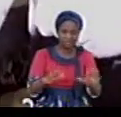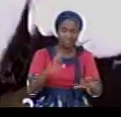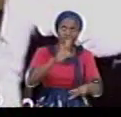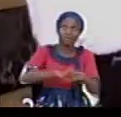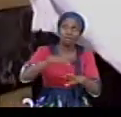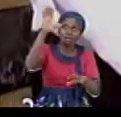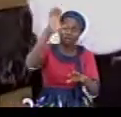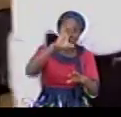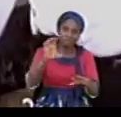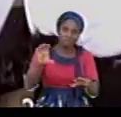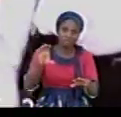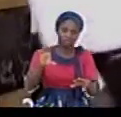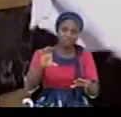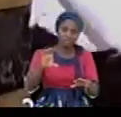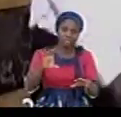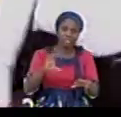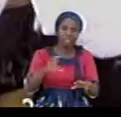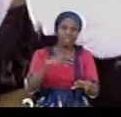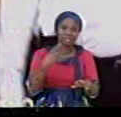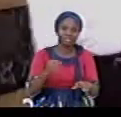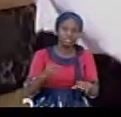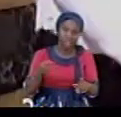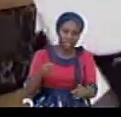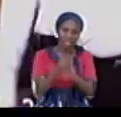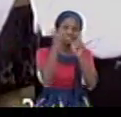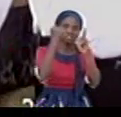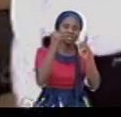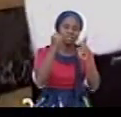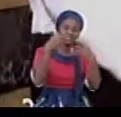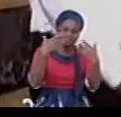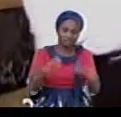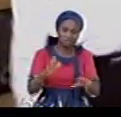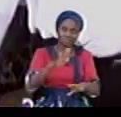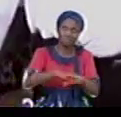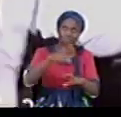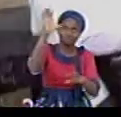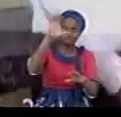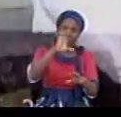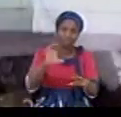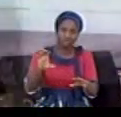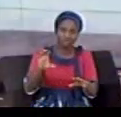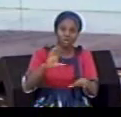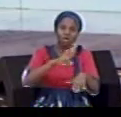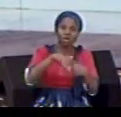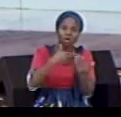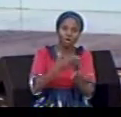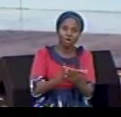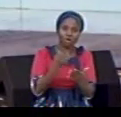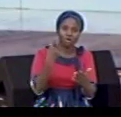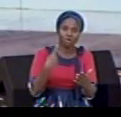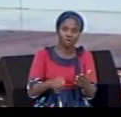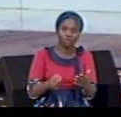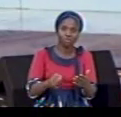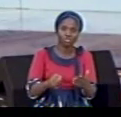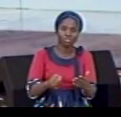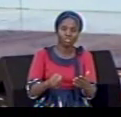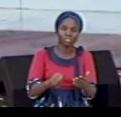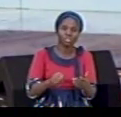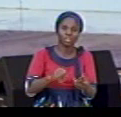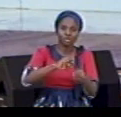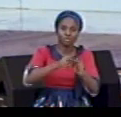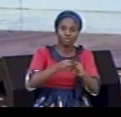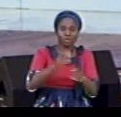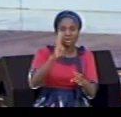Calvary. Attacks finished on the cross of Calvary. All the boils on Job